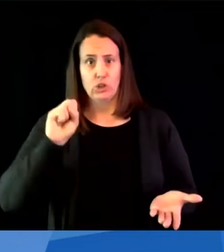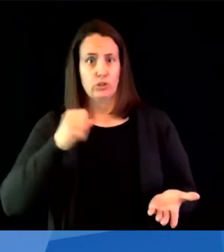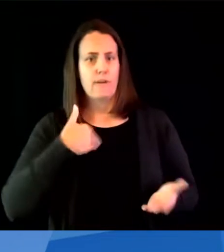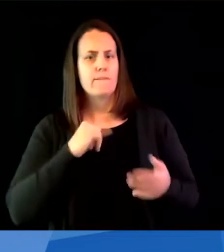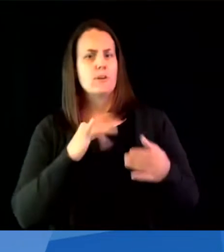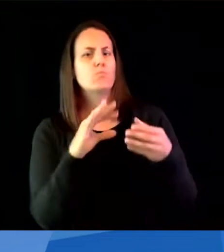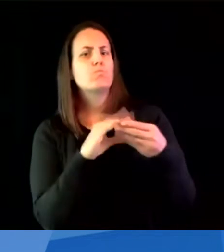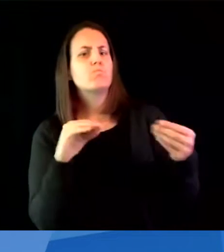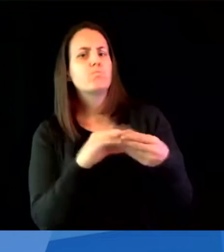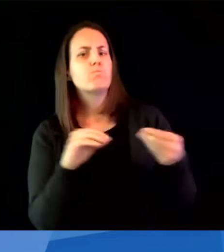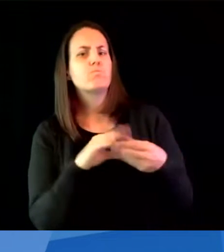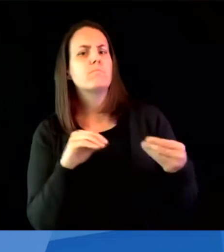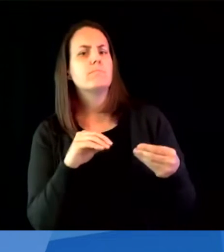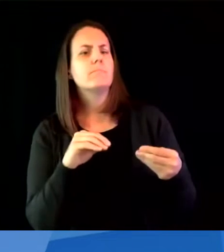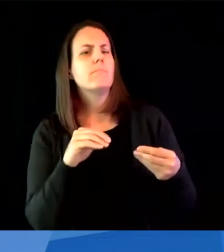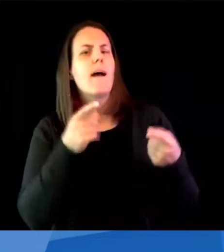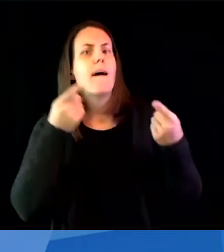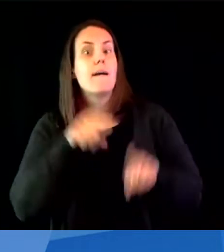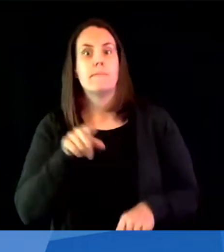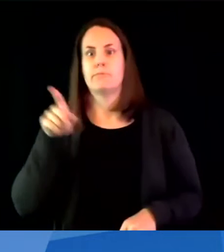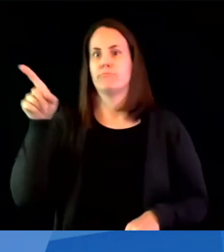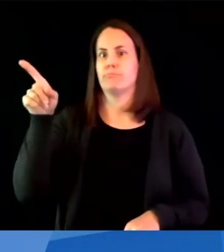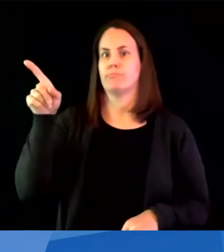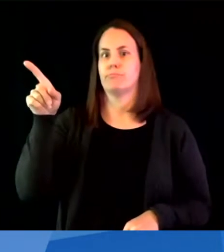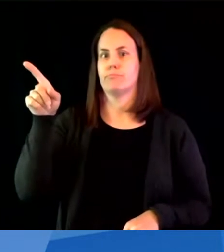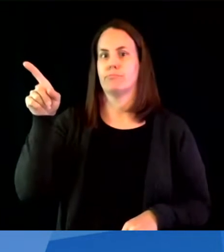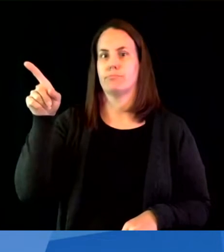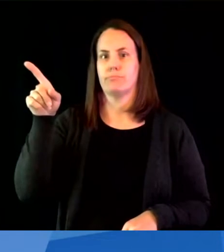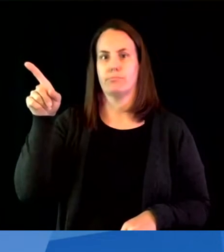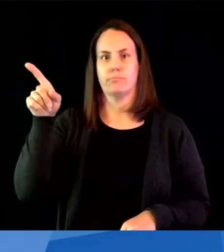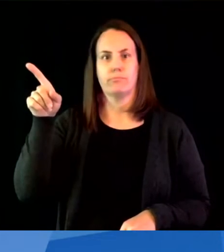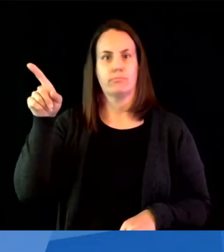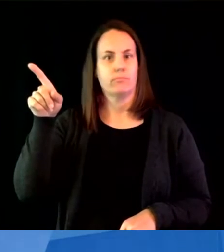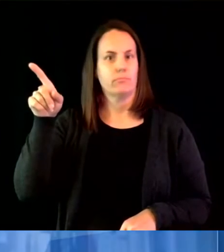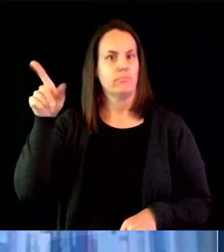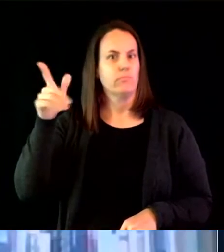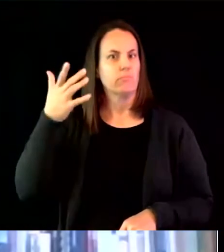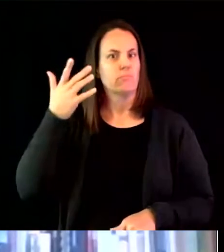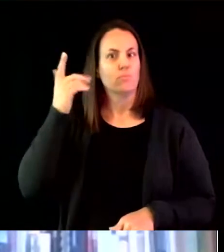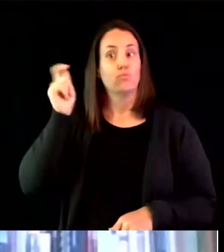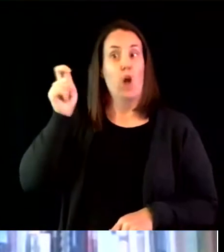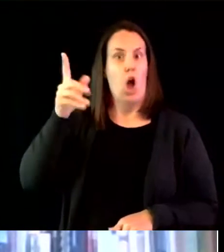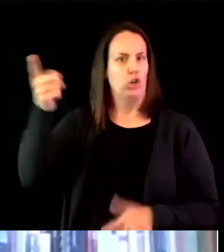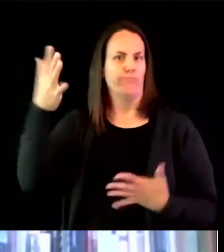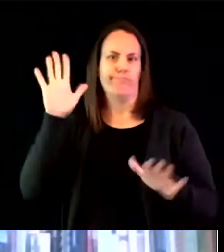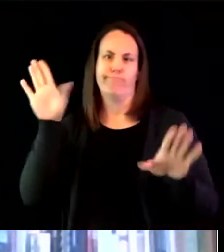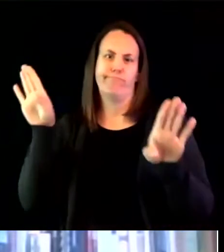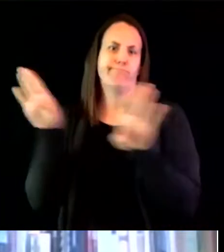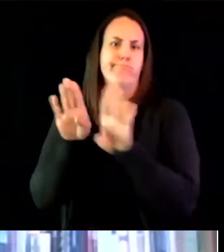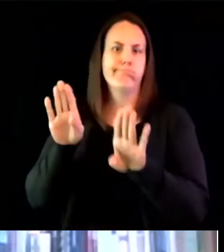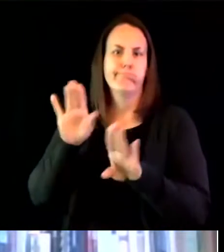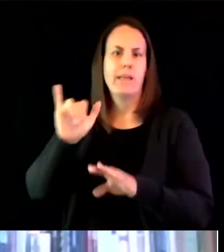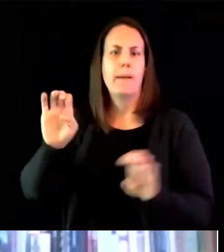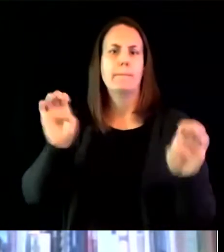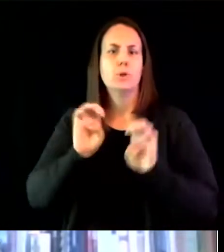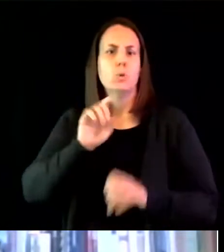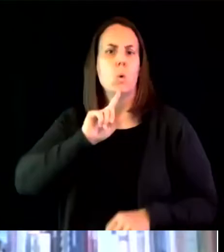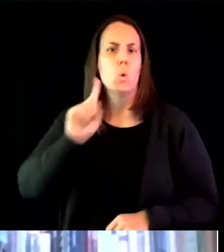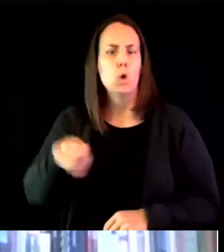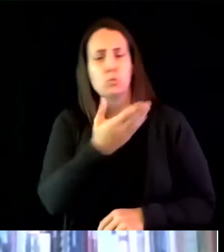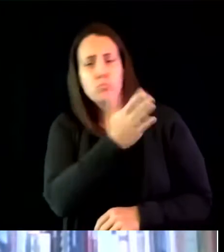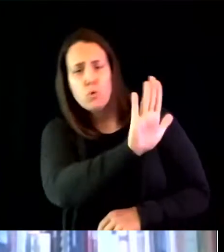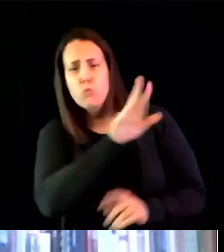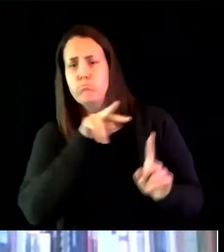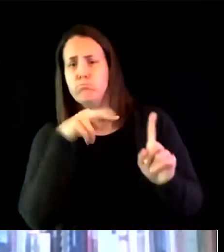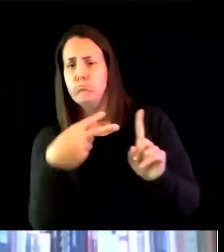the emergency order? The order we wrote was in in compliance with